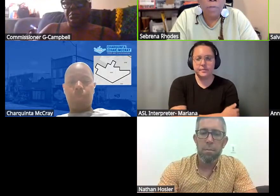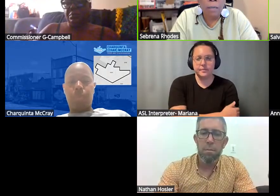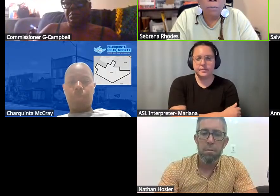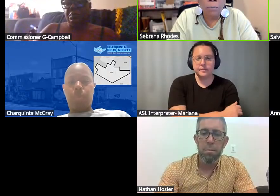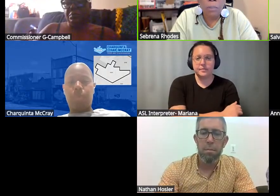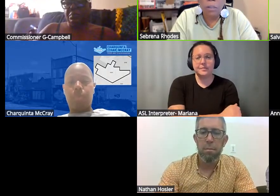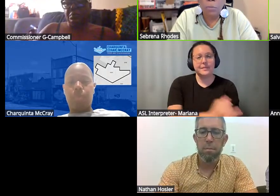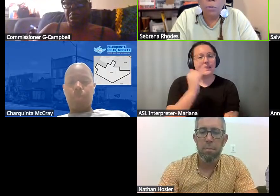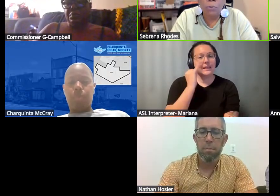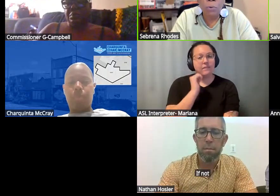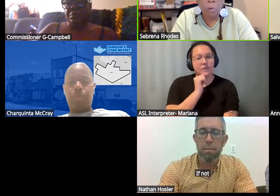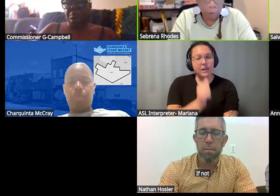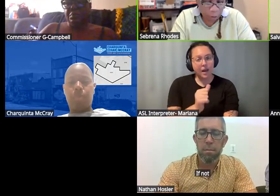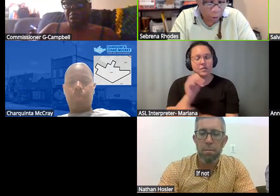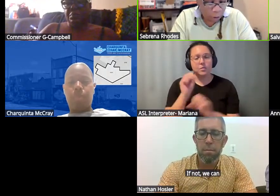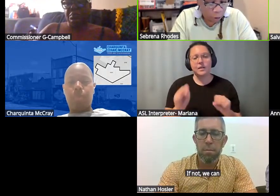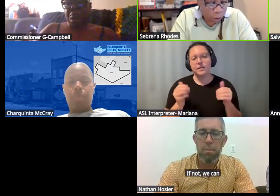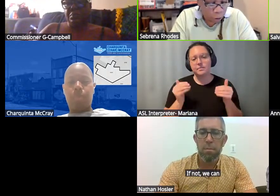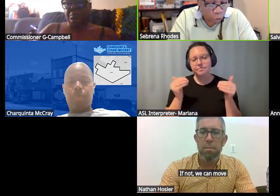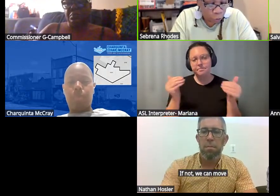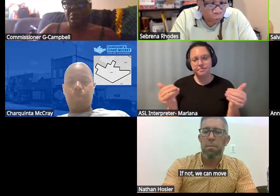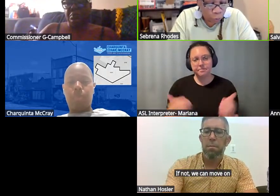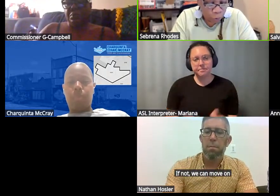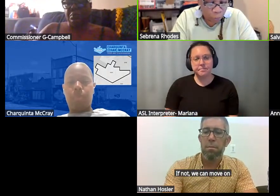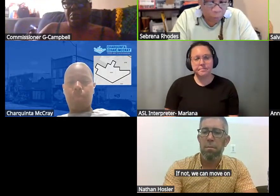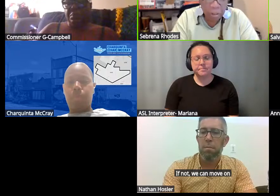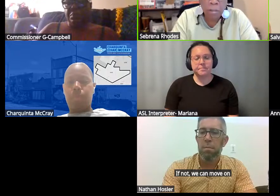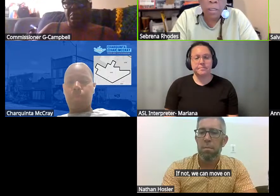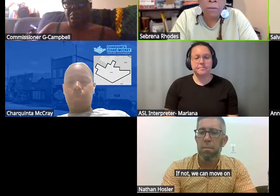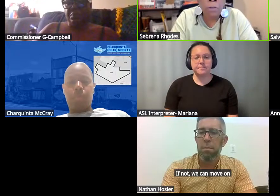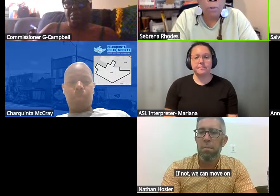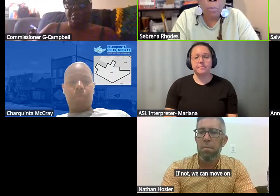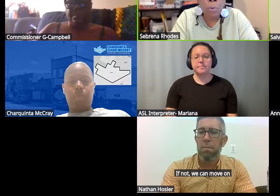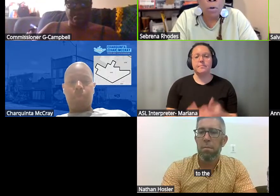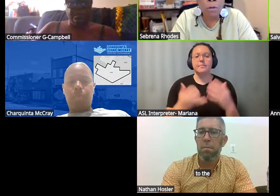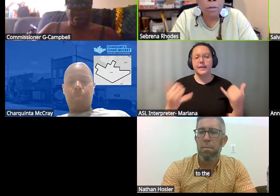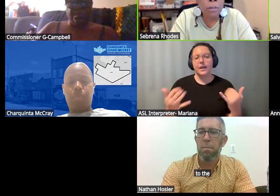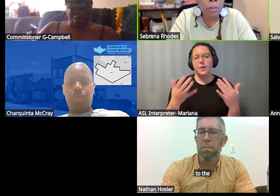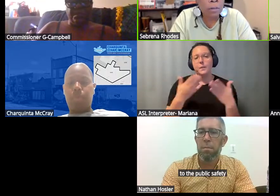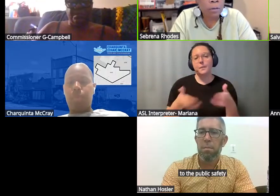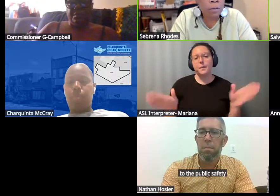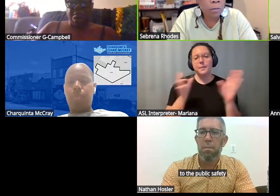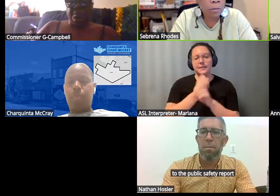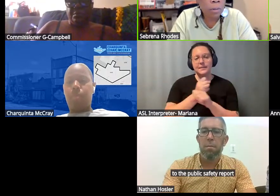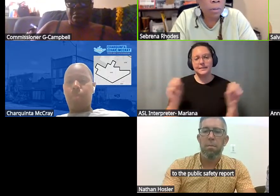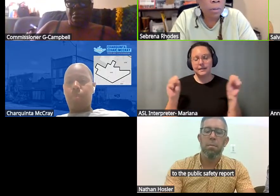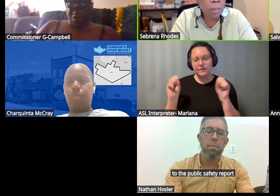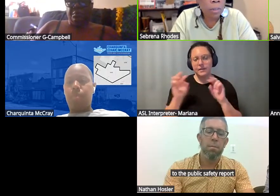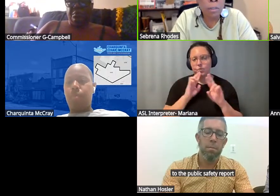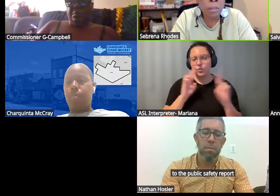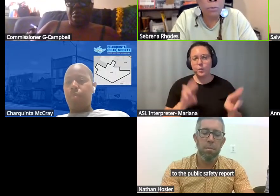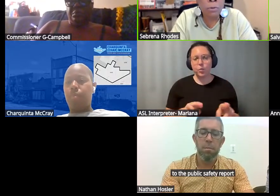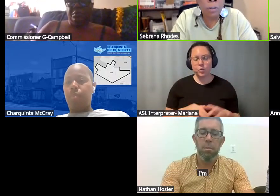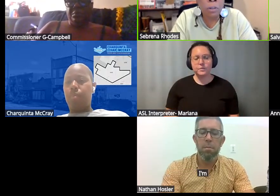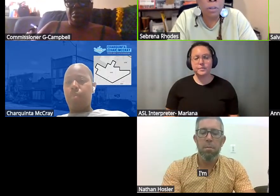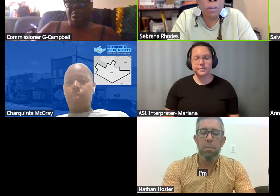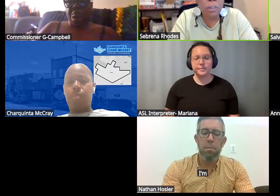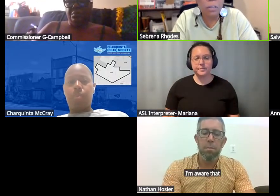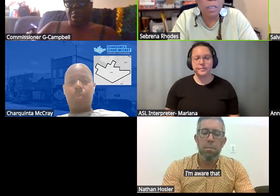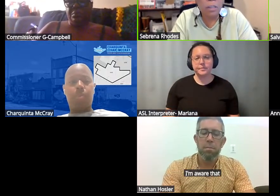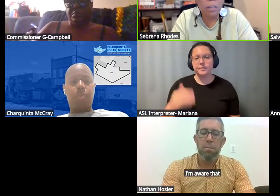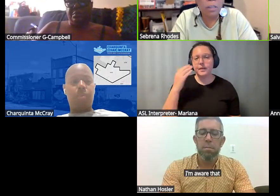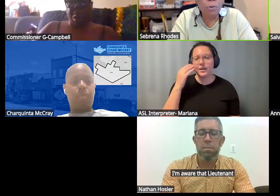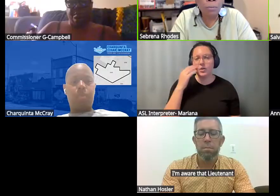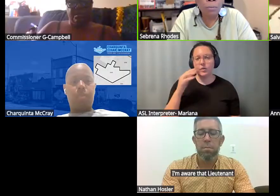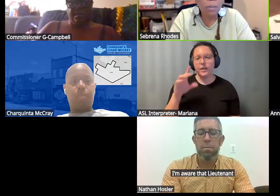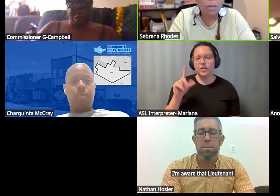If not, we can move on to the public safety report. I'm aware that Lieutenant Good is